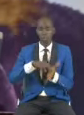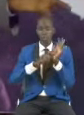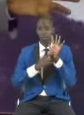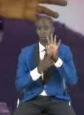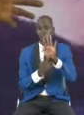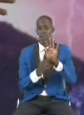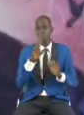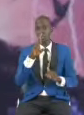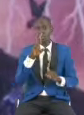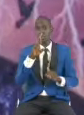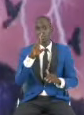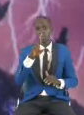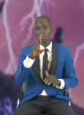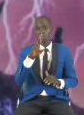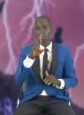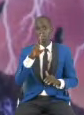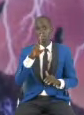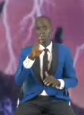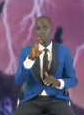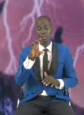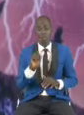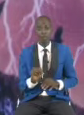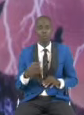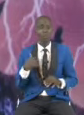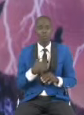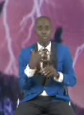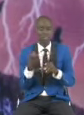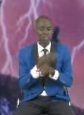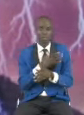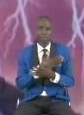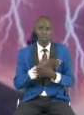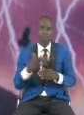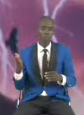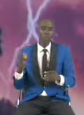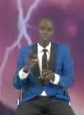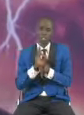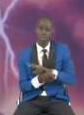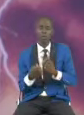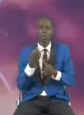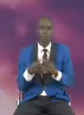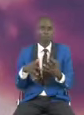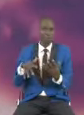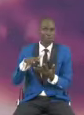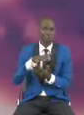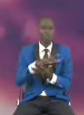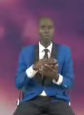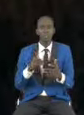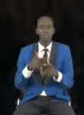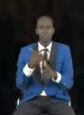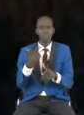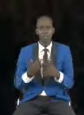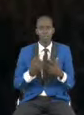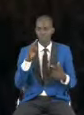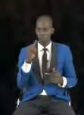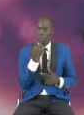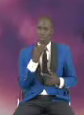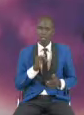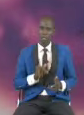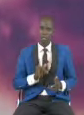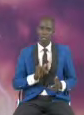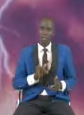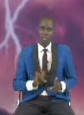turn away from them. We repent from them. Eternal life will come to you tonight. Number